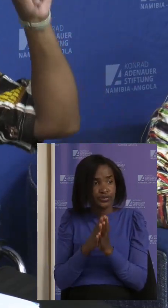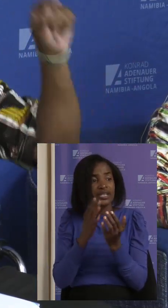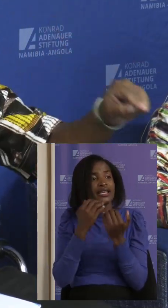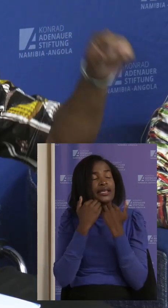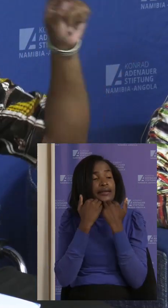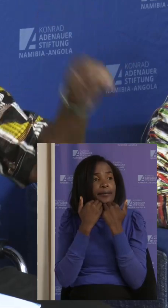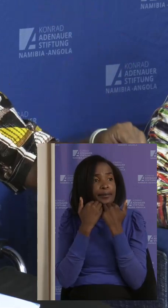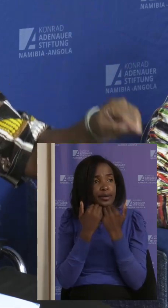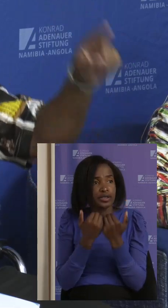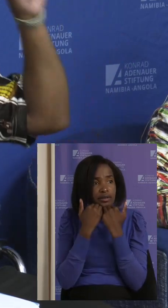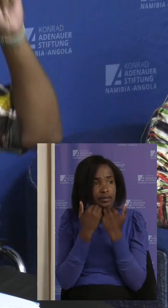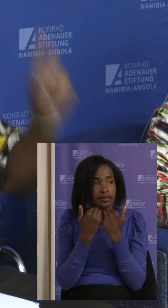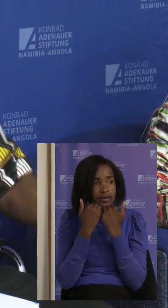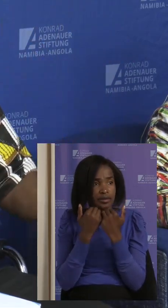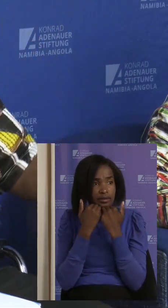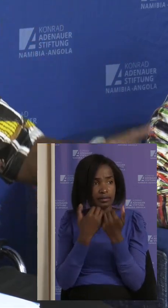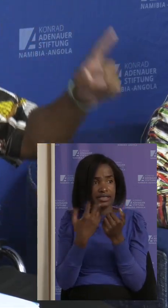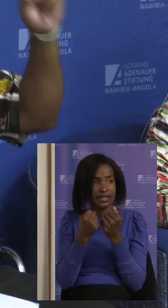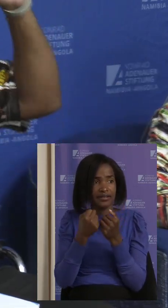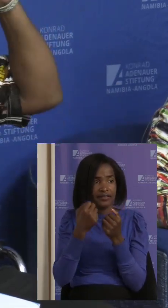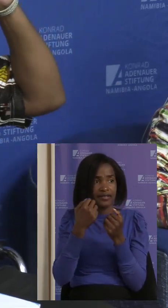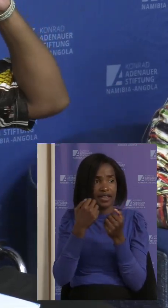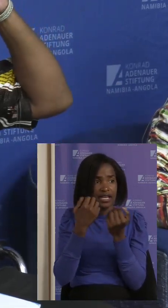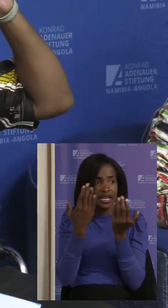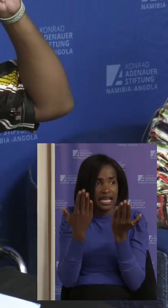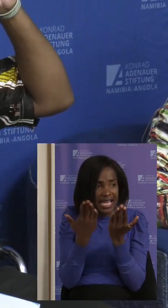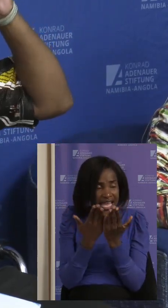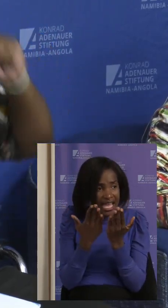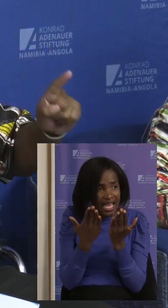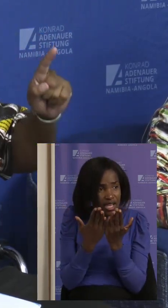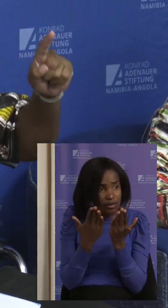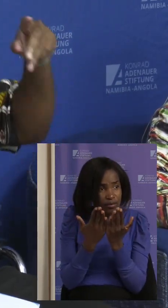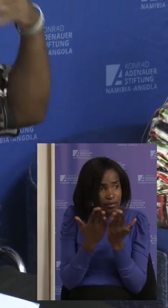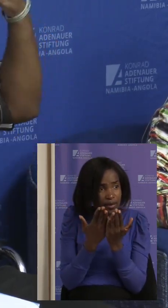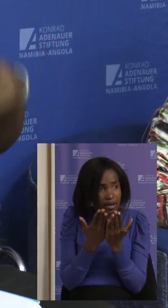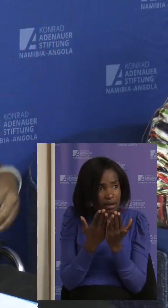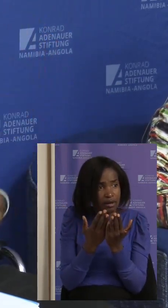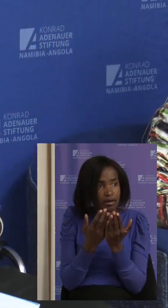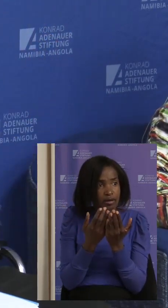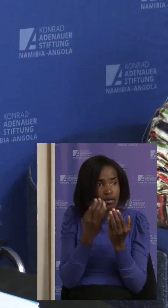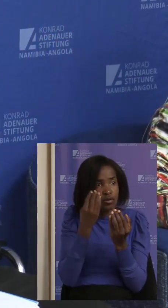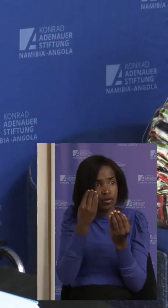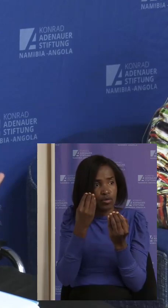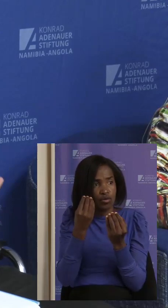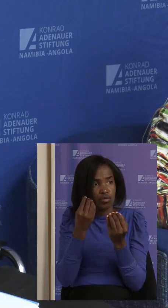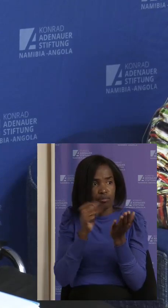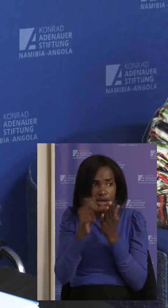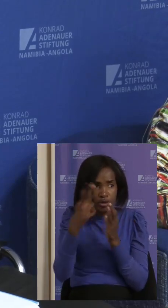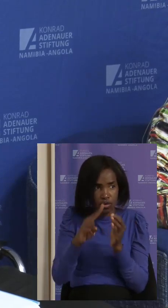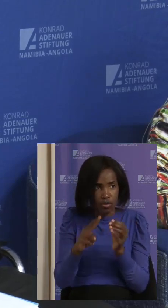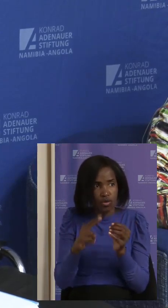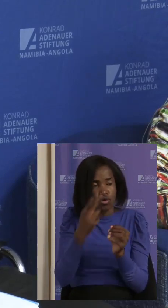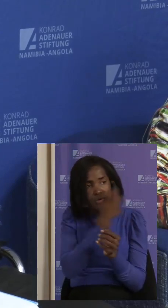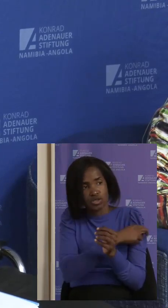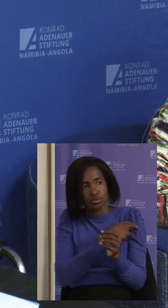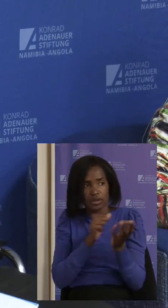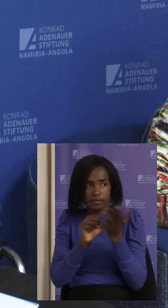financed straight by physical. Free education and health from a child when he or she is